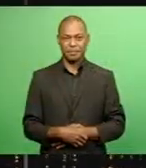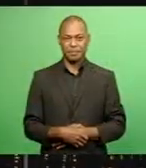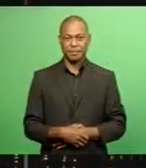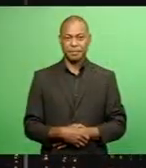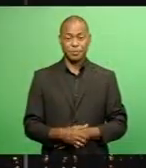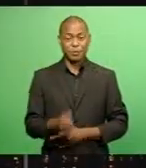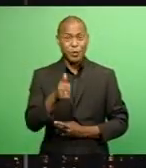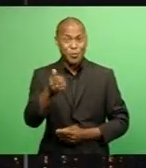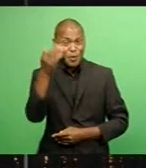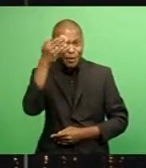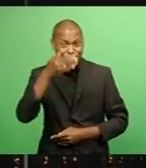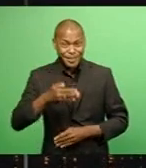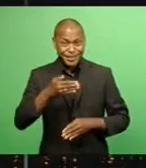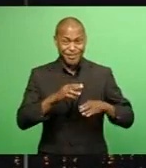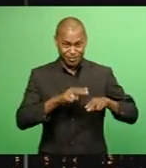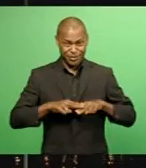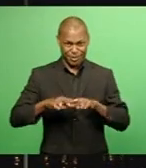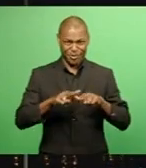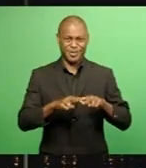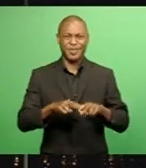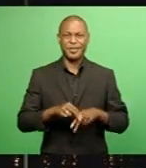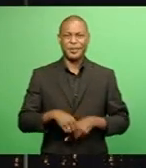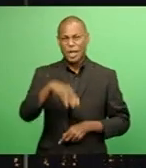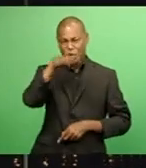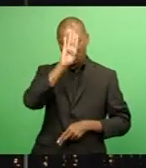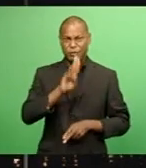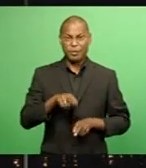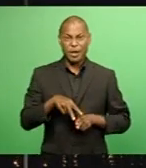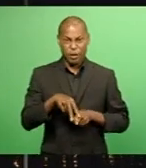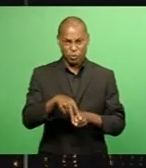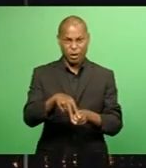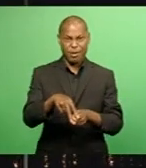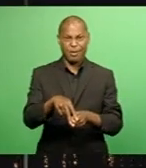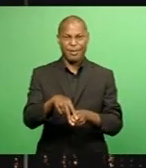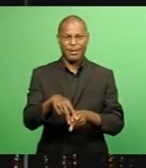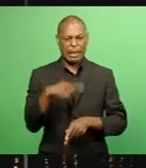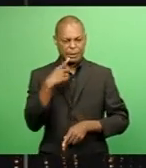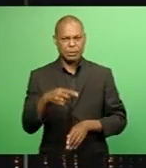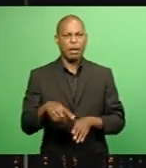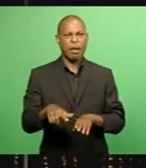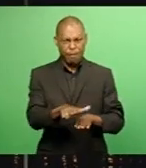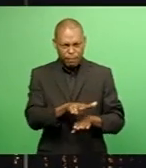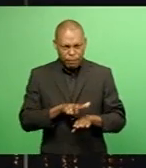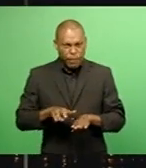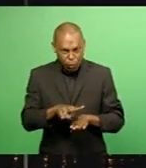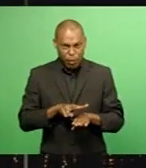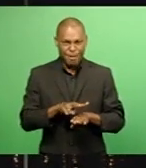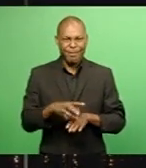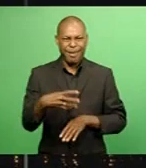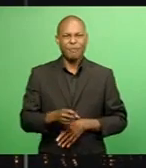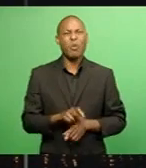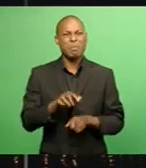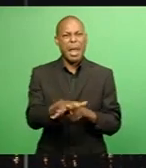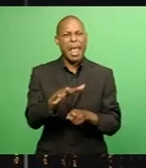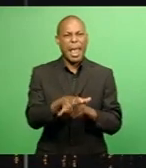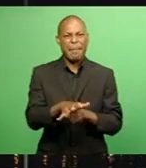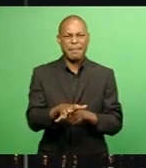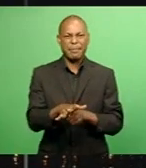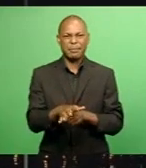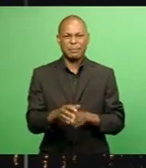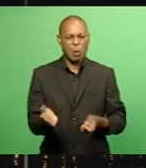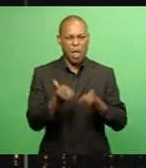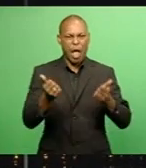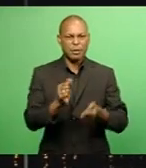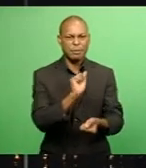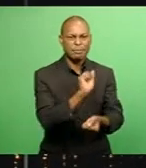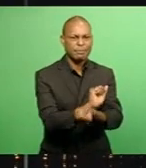Good evening, Fiji. The Rokotui Nandronga says the Vanua often gets blamed for the increasing number of inmates, but this